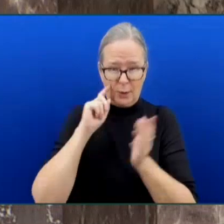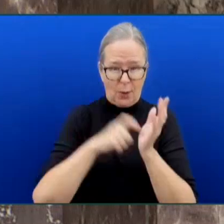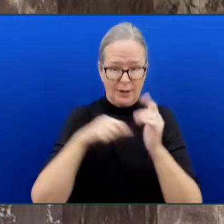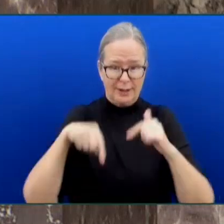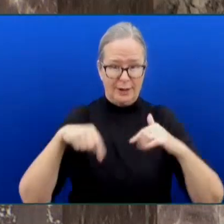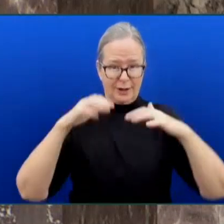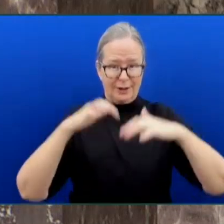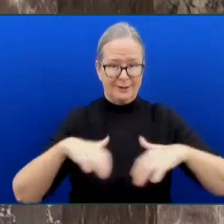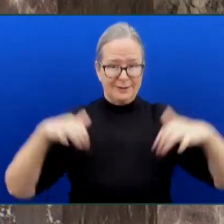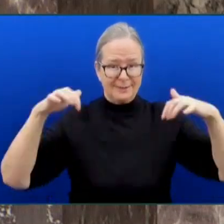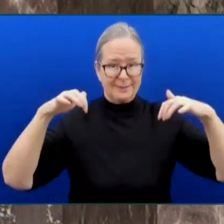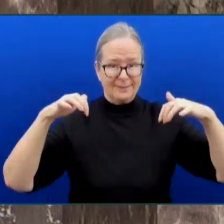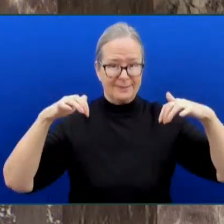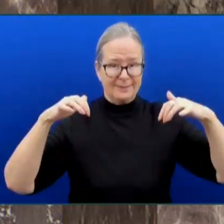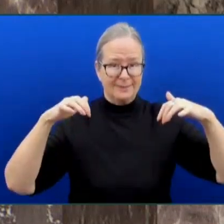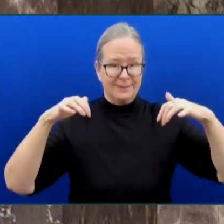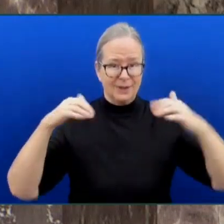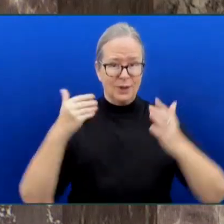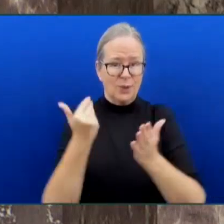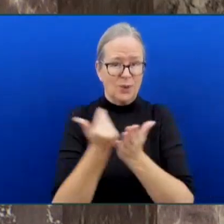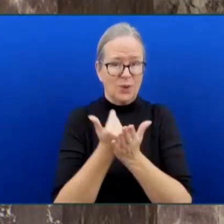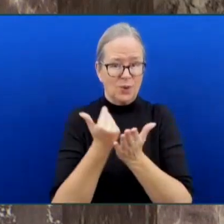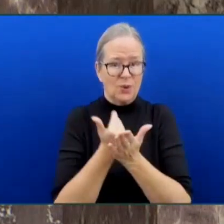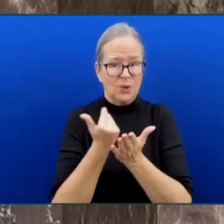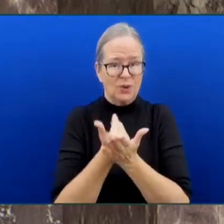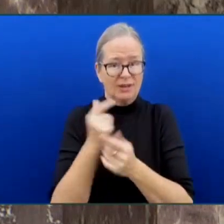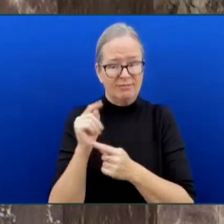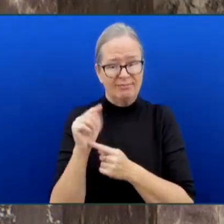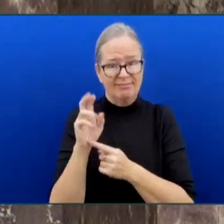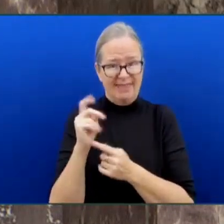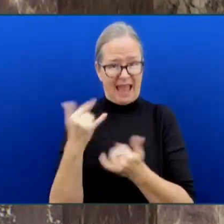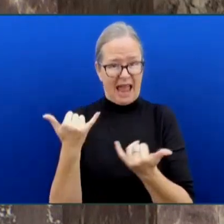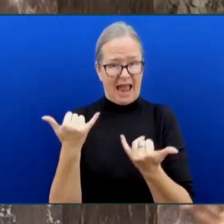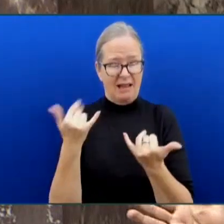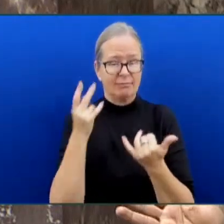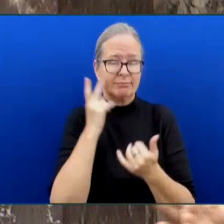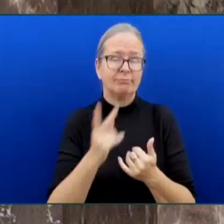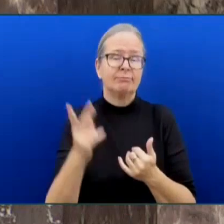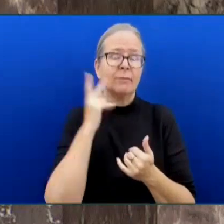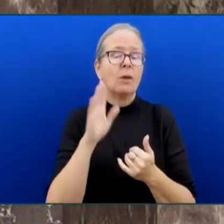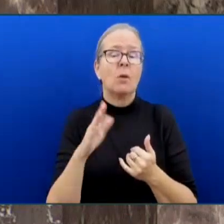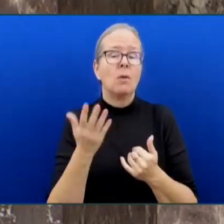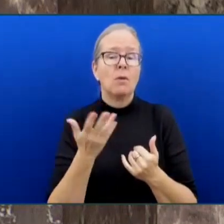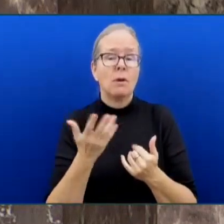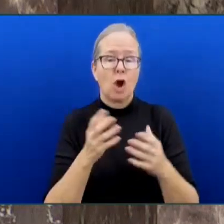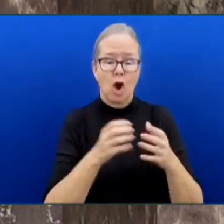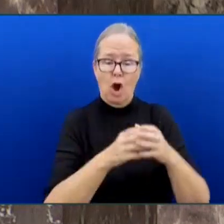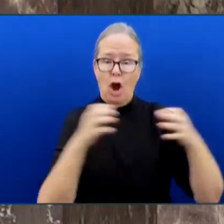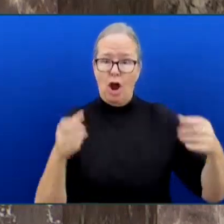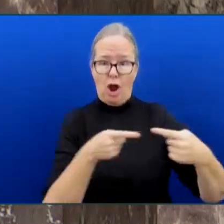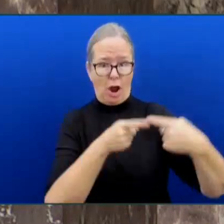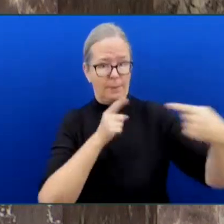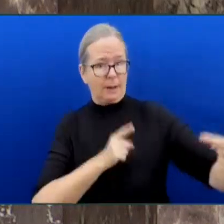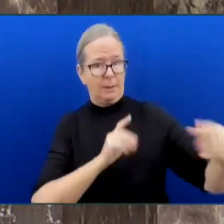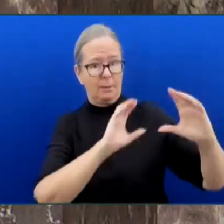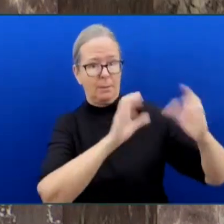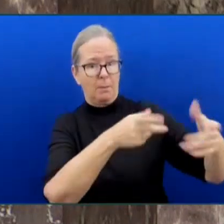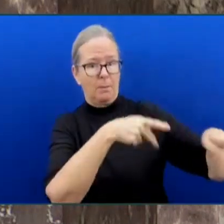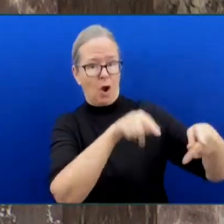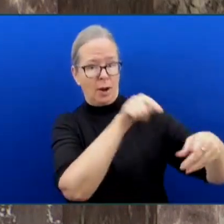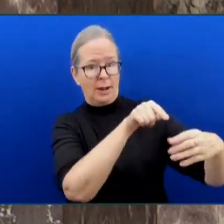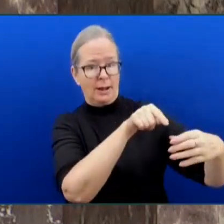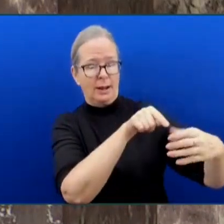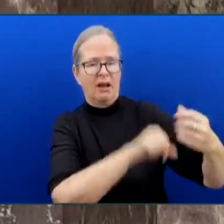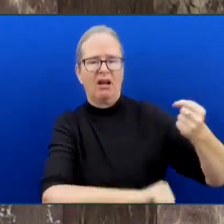this trend is the opposition supports us on legislation until they hear the BC Conservatives are against it.